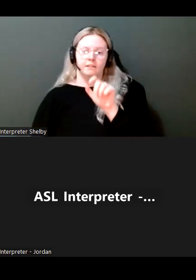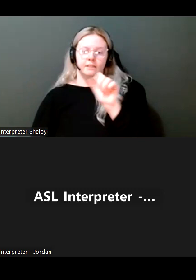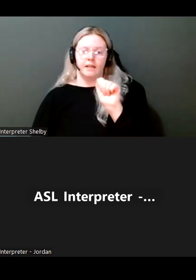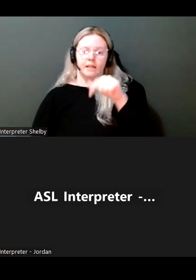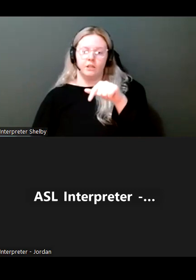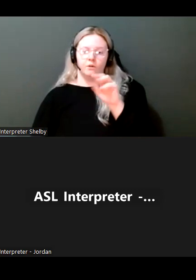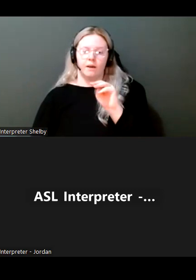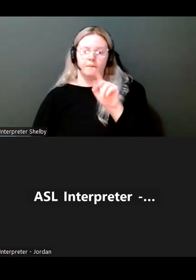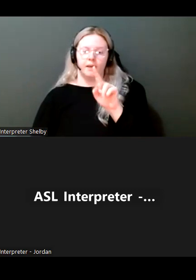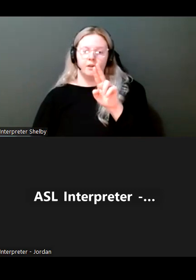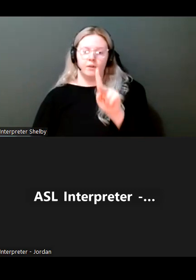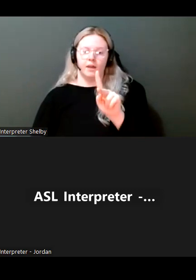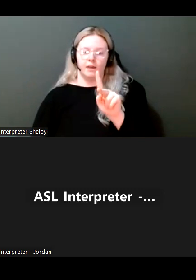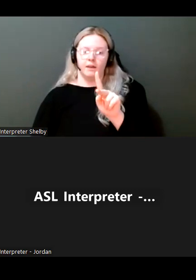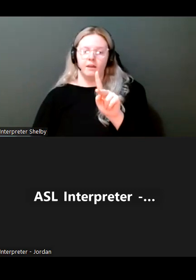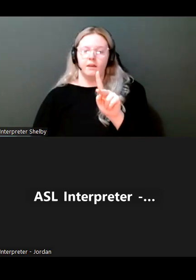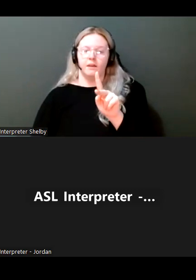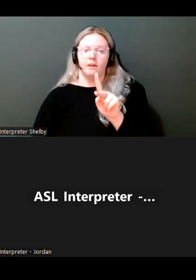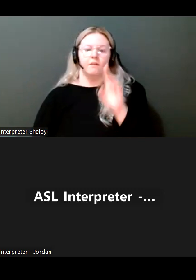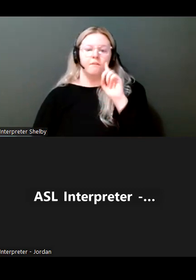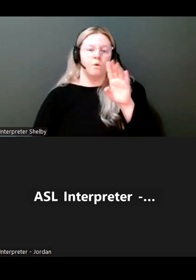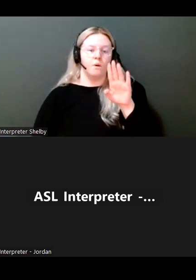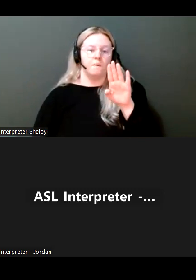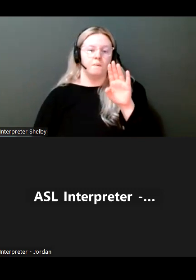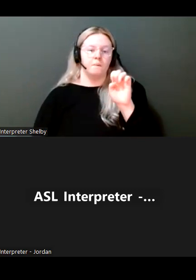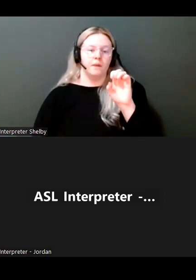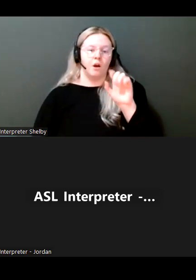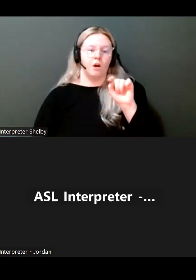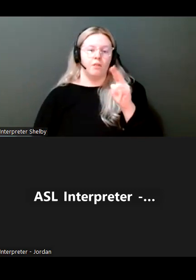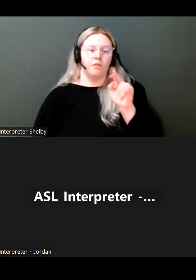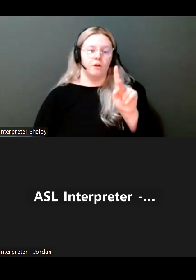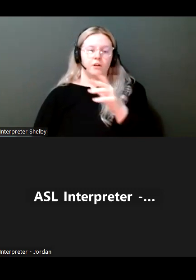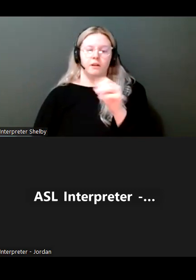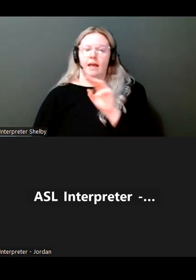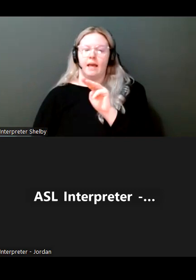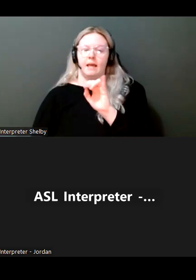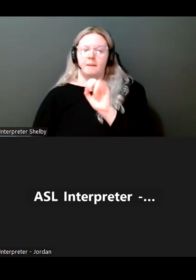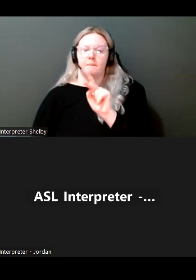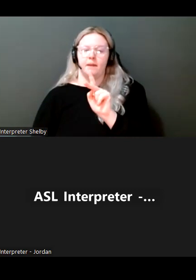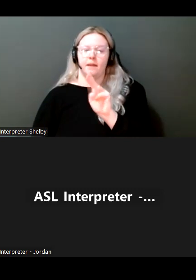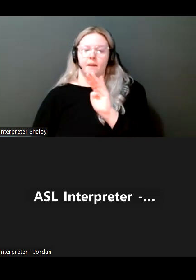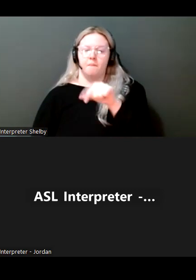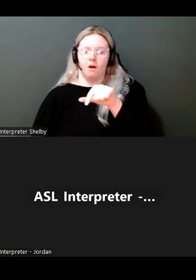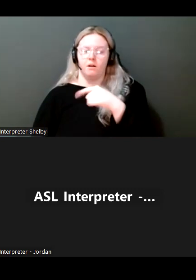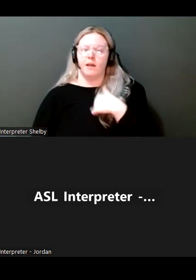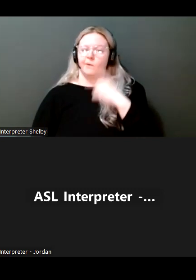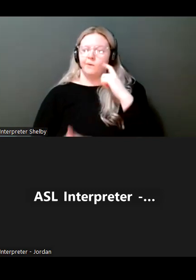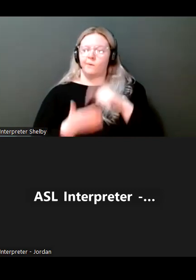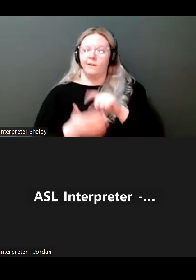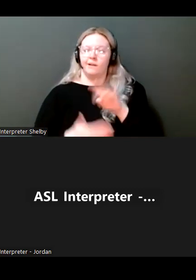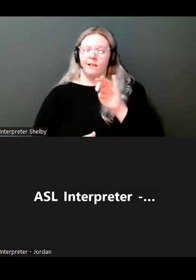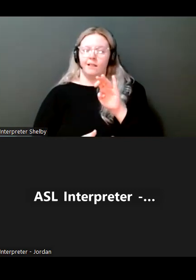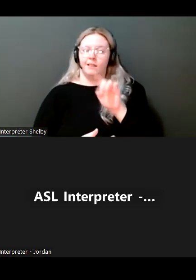traditional territory of the Beothuk and the Mi'kmaq. And we acknowledge Labrador as the traditional and